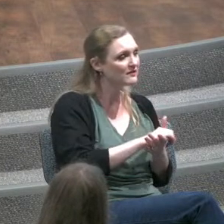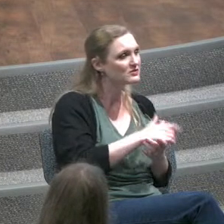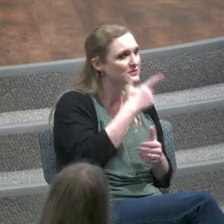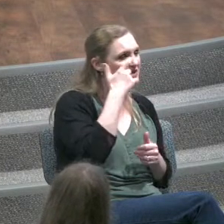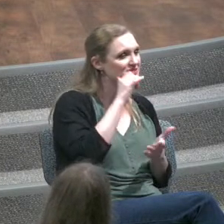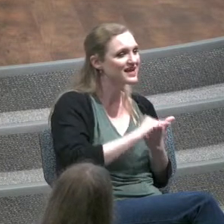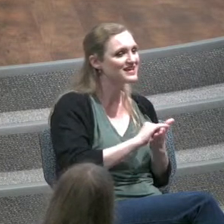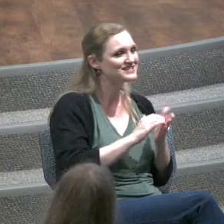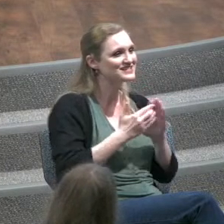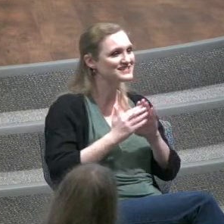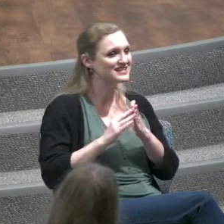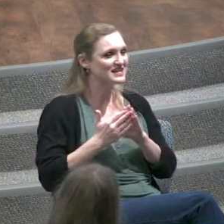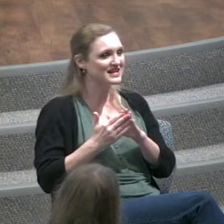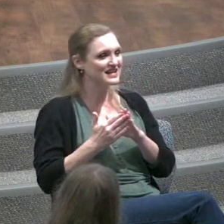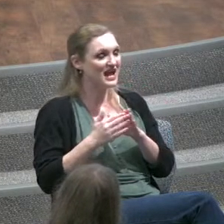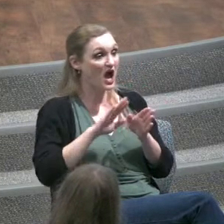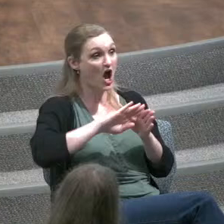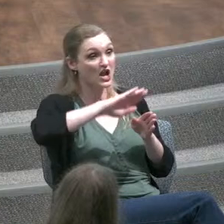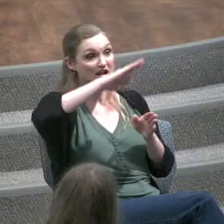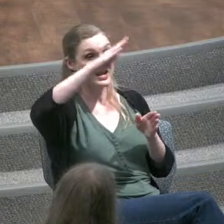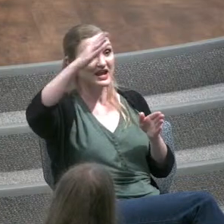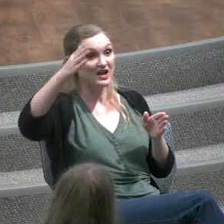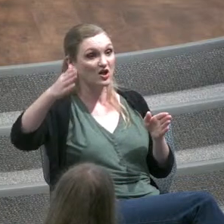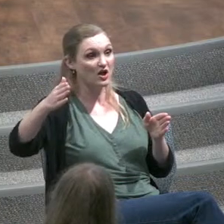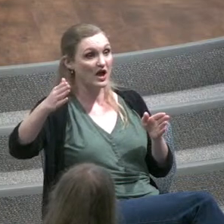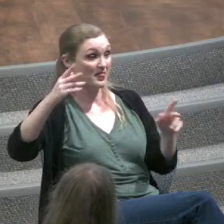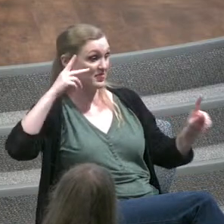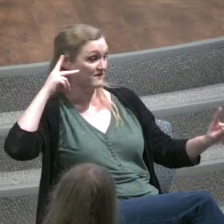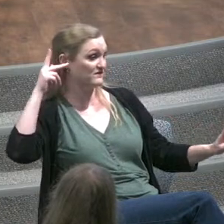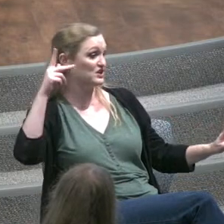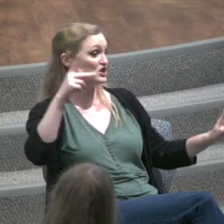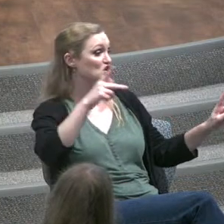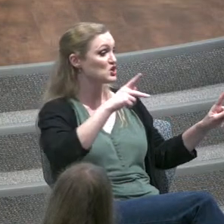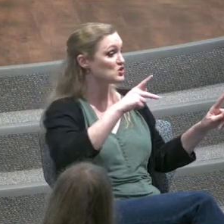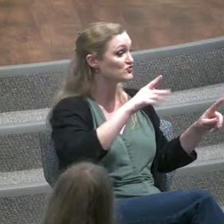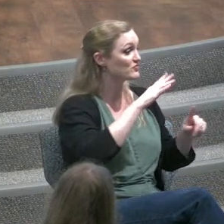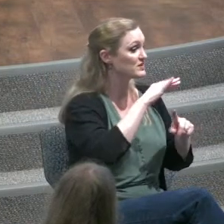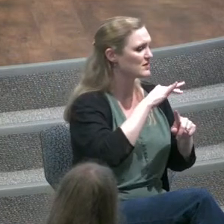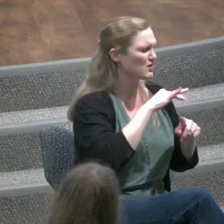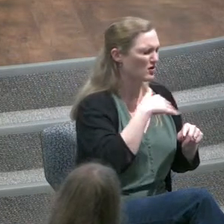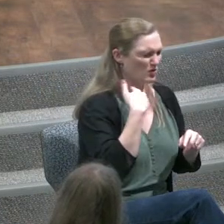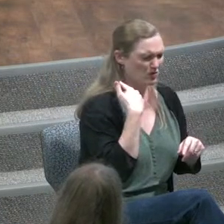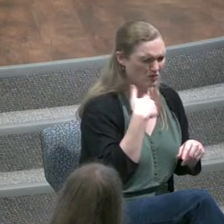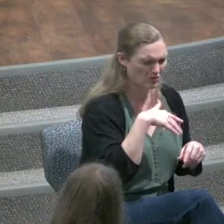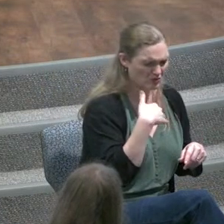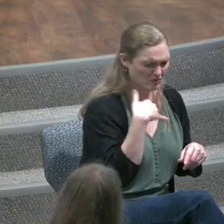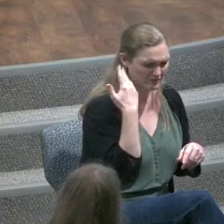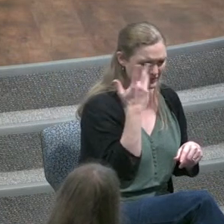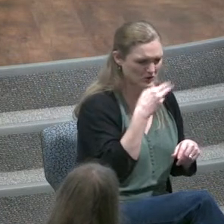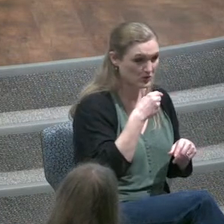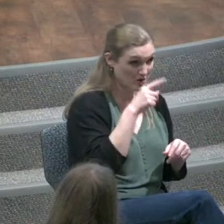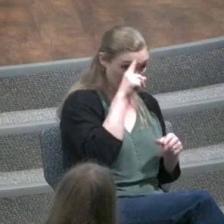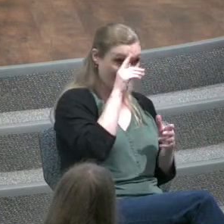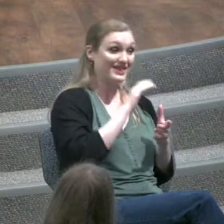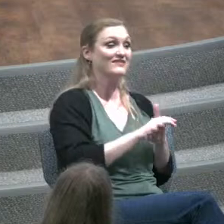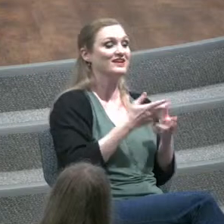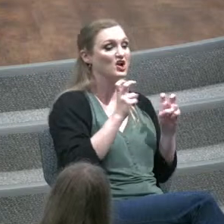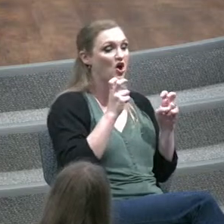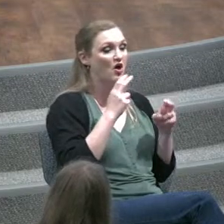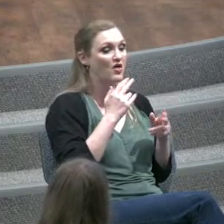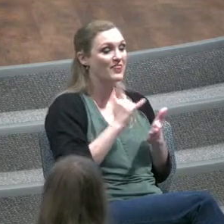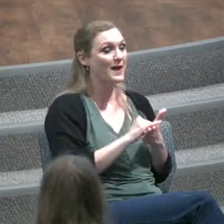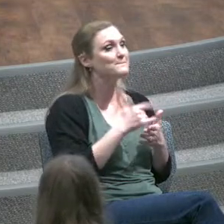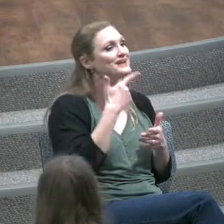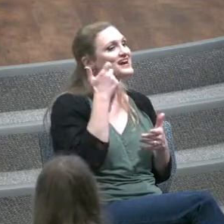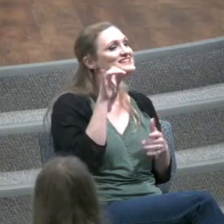is because this is a city built on a hill, and the views from the top of this city are amazing. But the belief is it was called that because it's